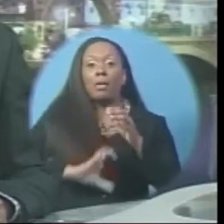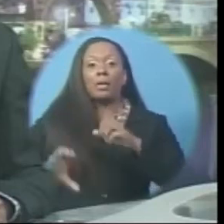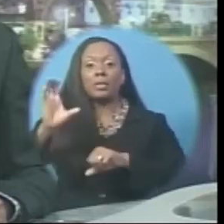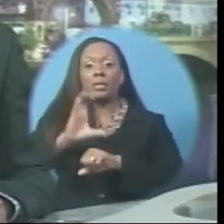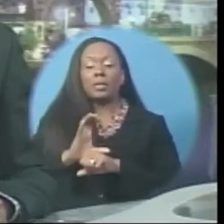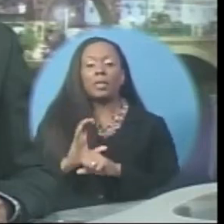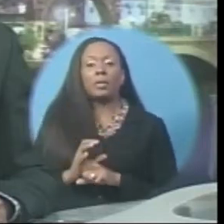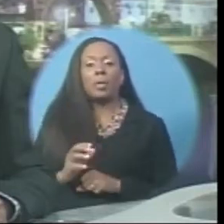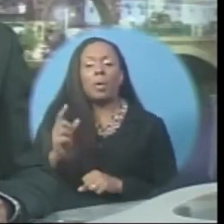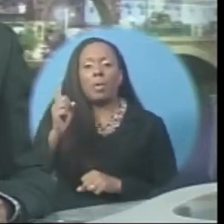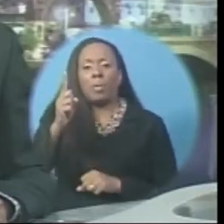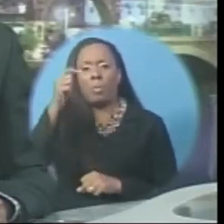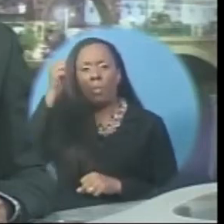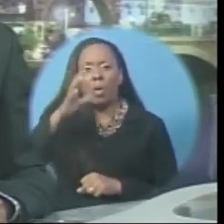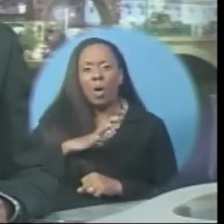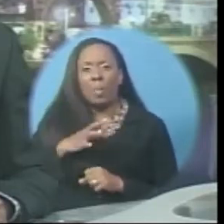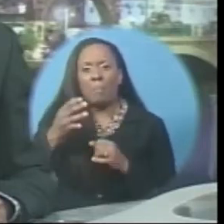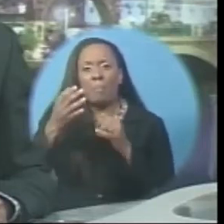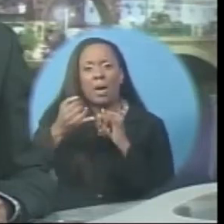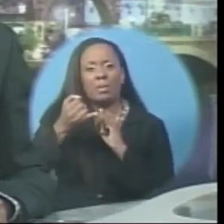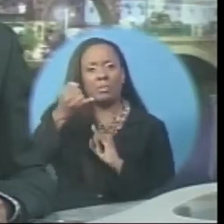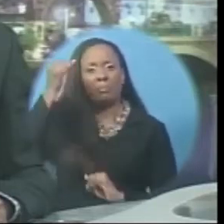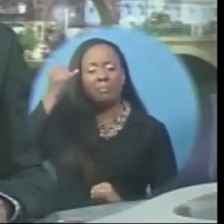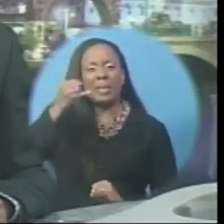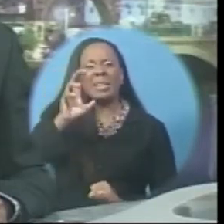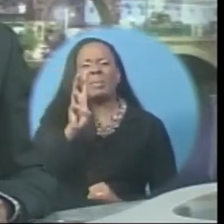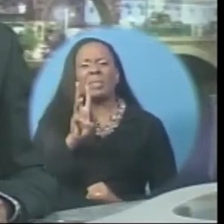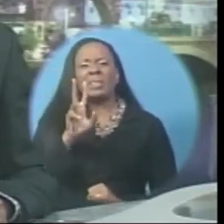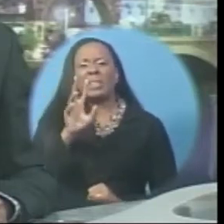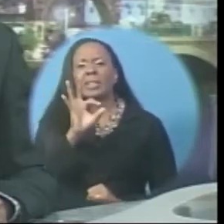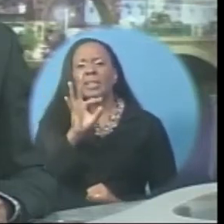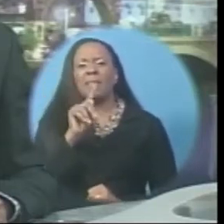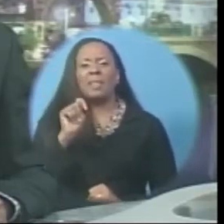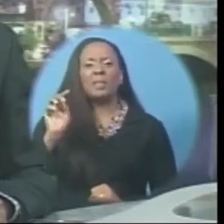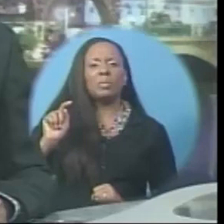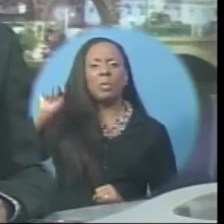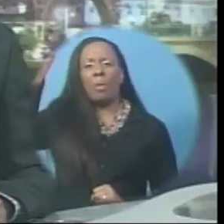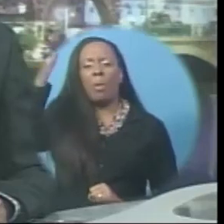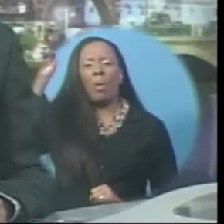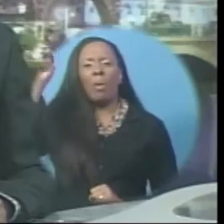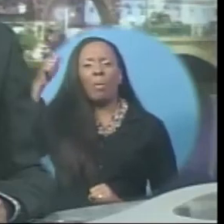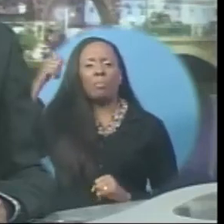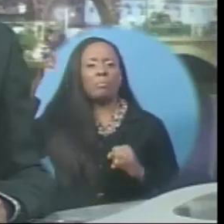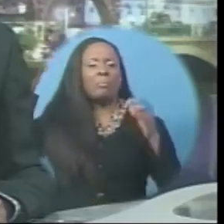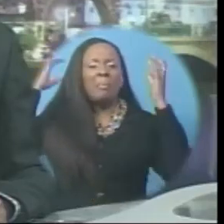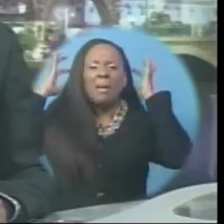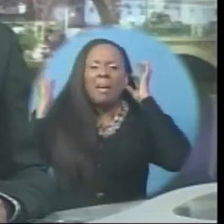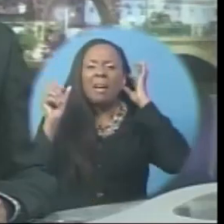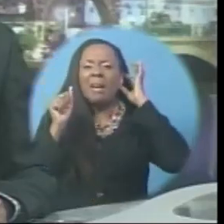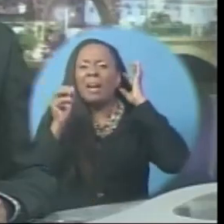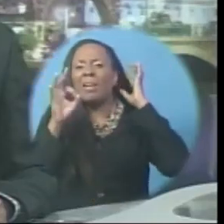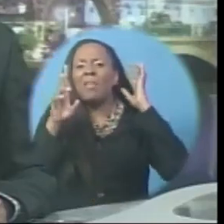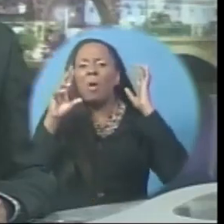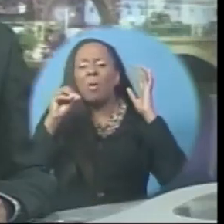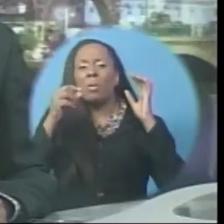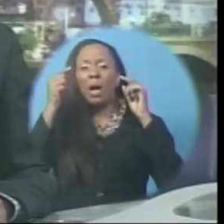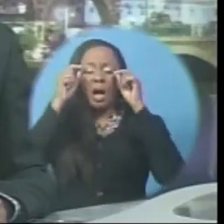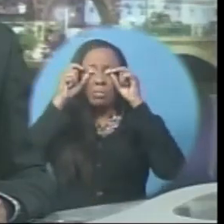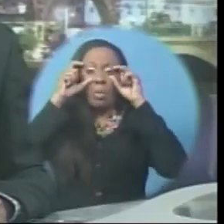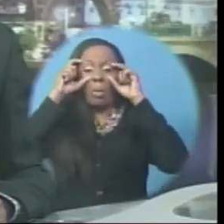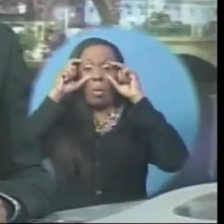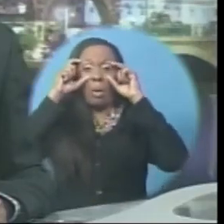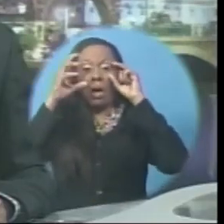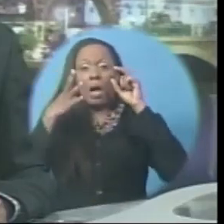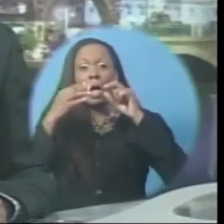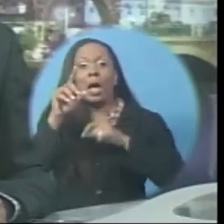about 6 feet tall, slim and dark-skinned. He has an unkempt afro hairstyle, large eyes, and a tattoo of a teardrop